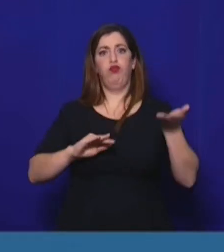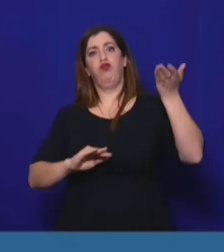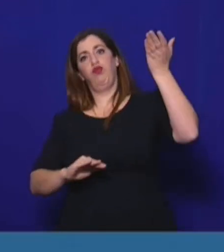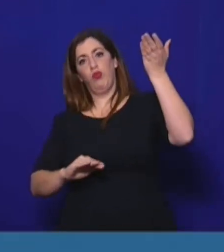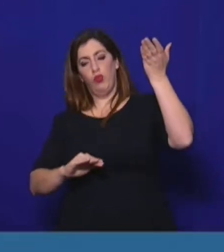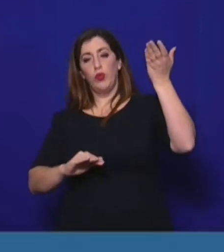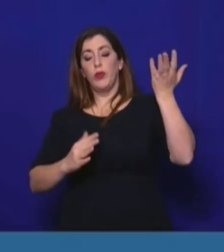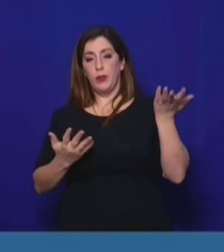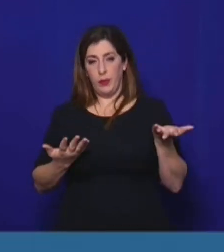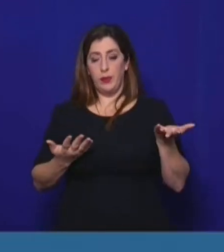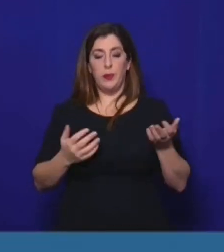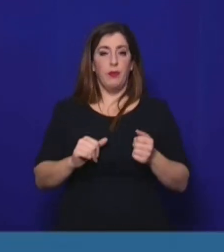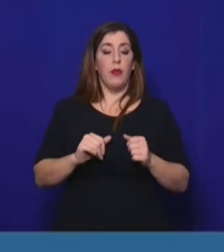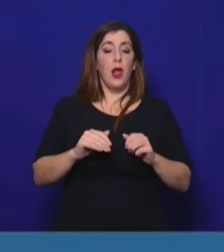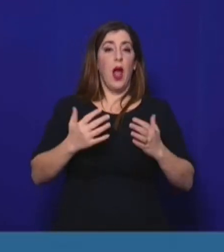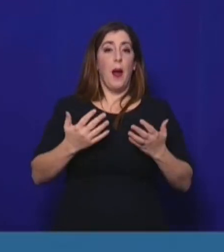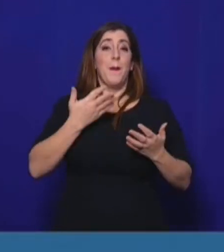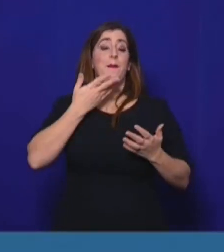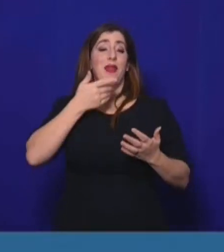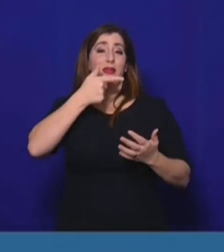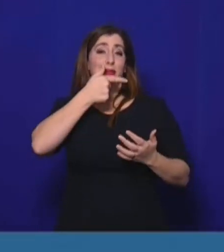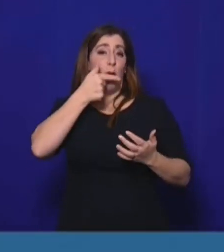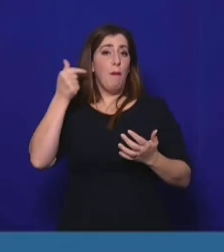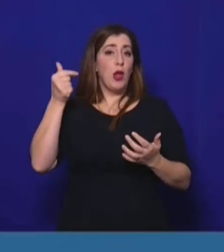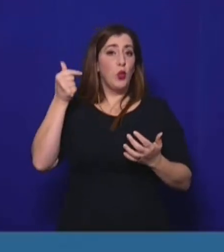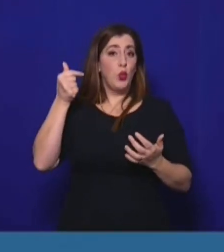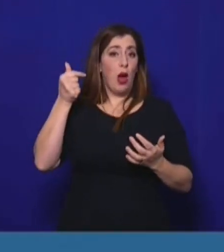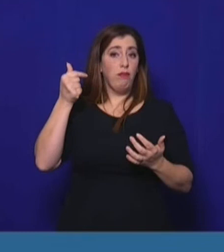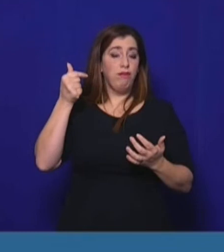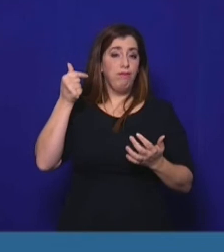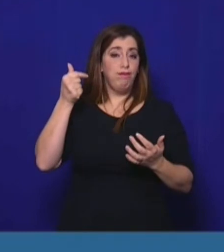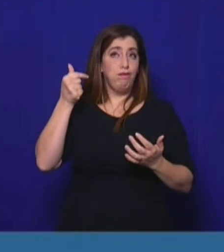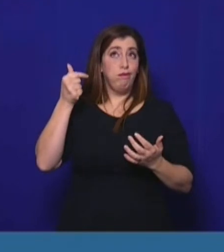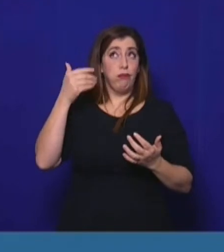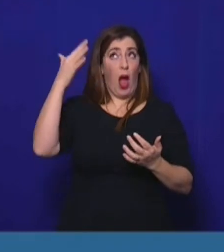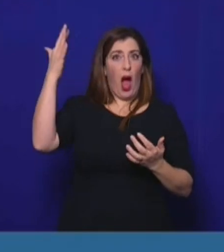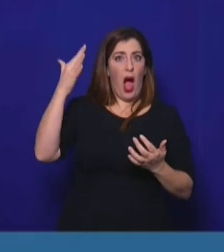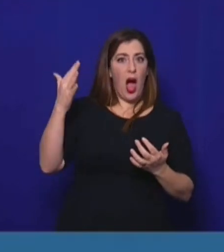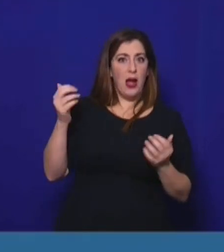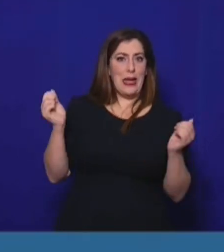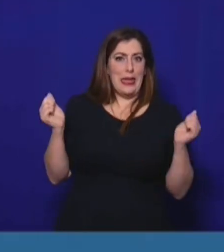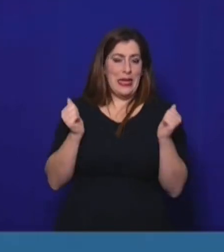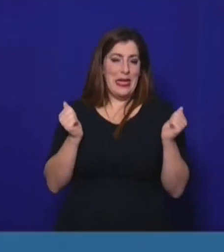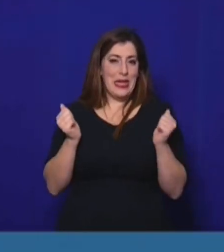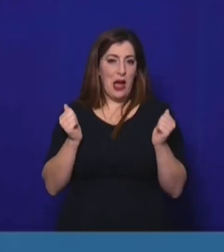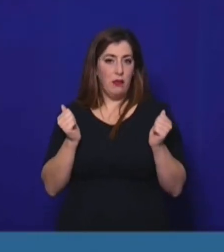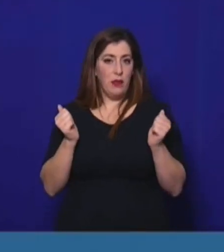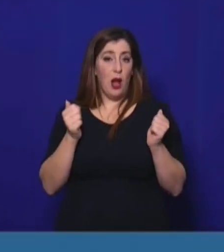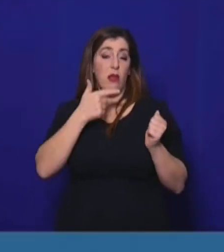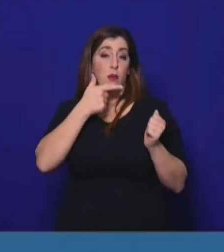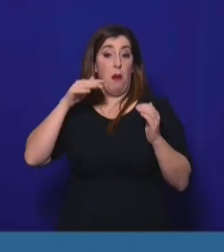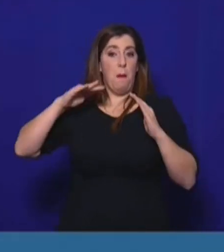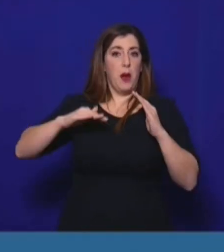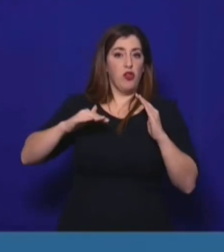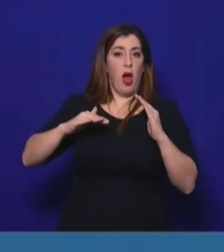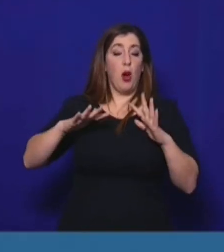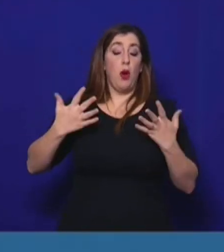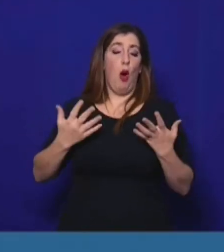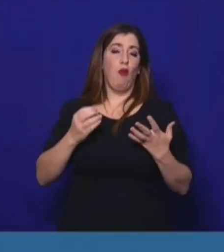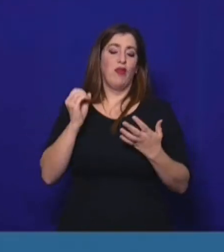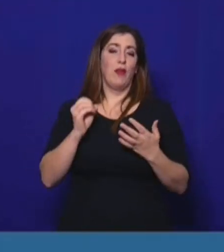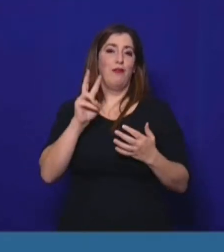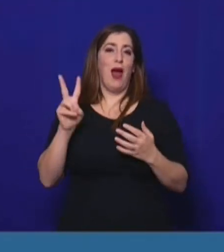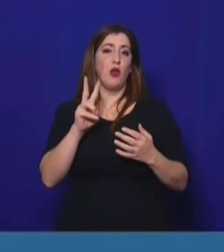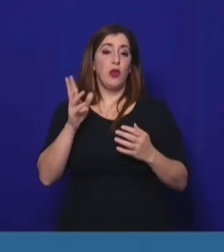inti tara li meta inti jkollok it-temperaturi jinżlu, hemmhekk ikollok żieda iktar tal-viruses li jkunu qegħdin jiċċirkulaw